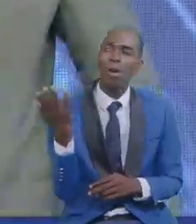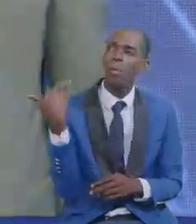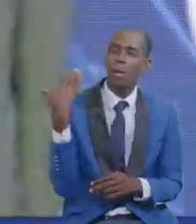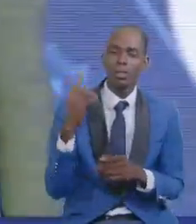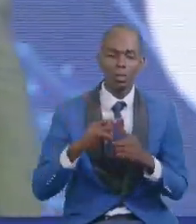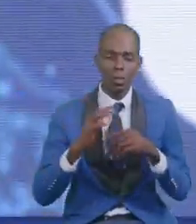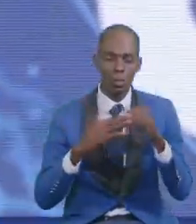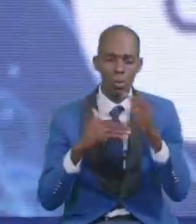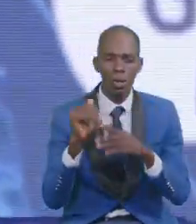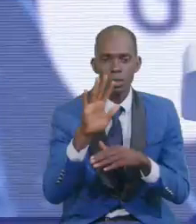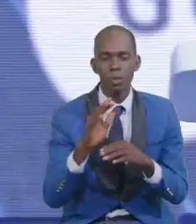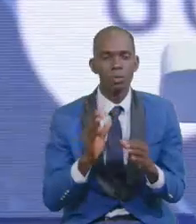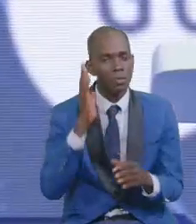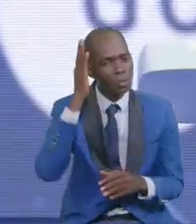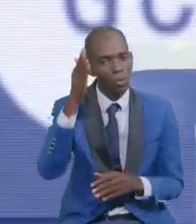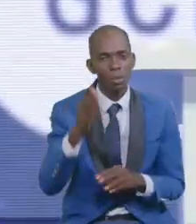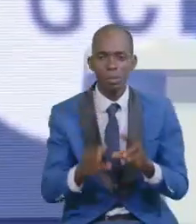future.